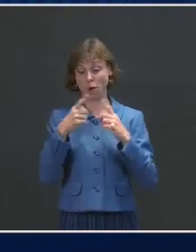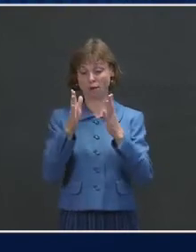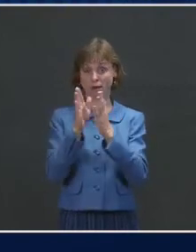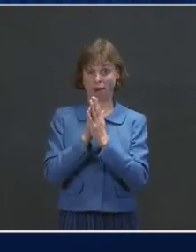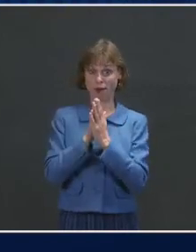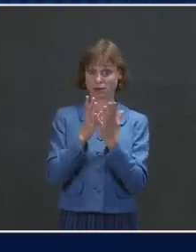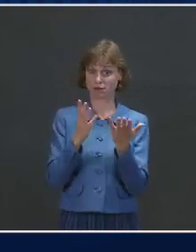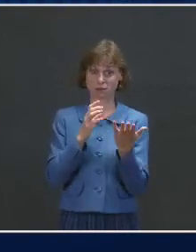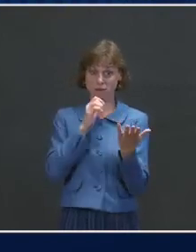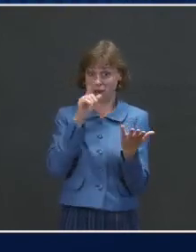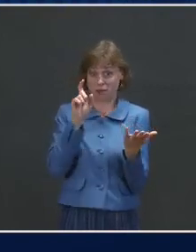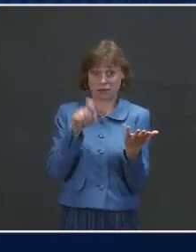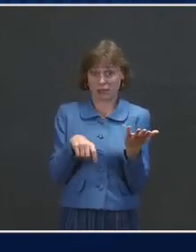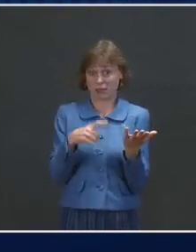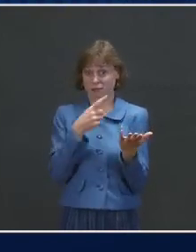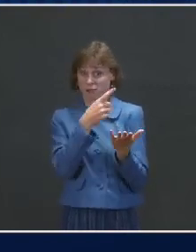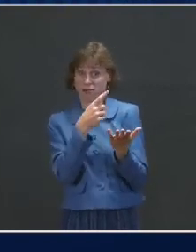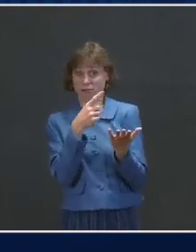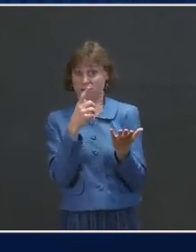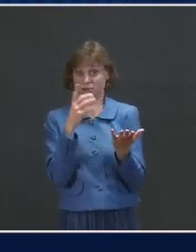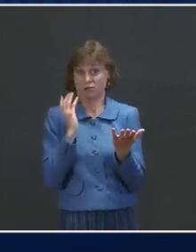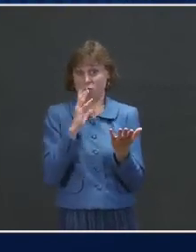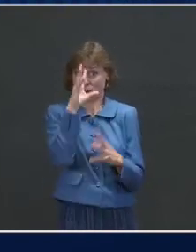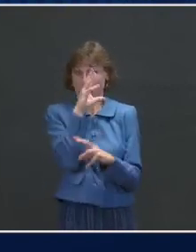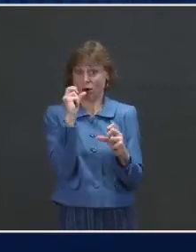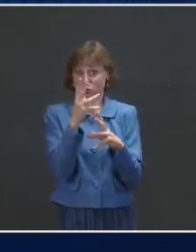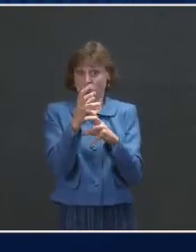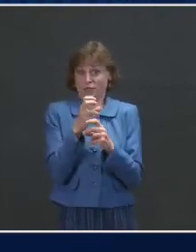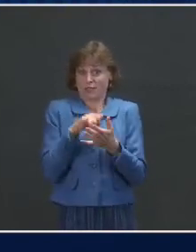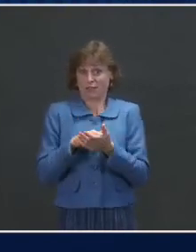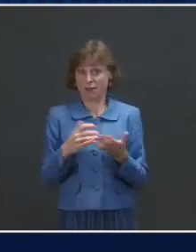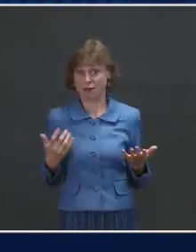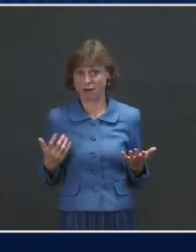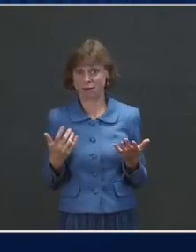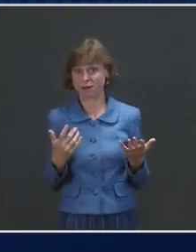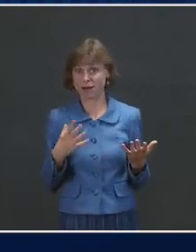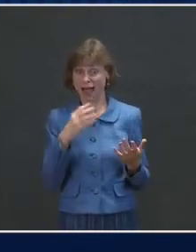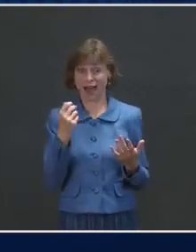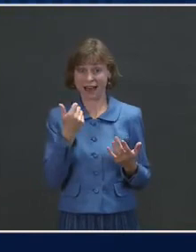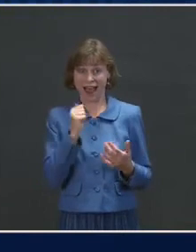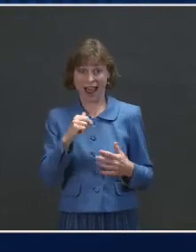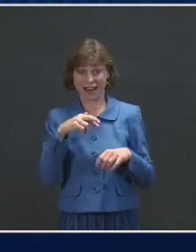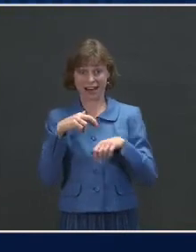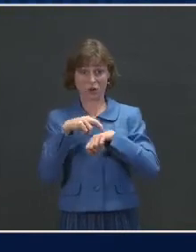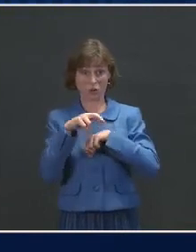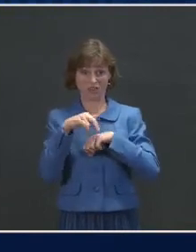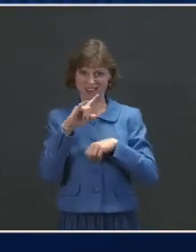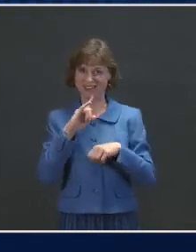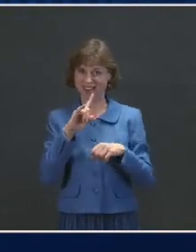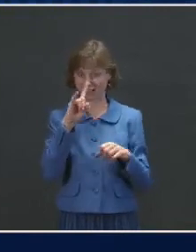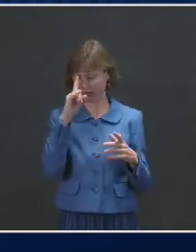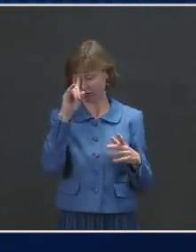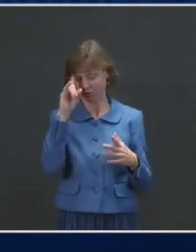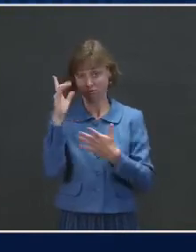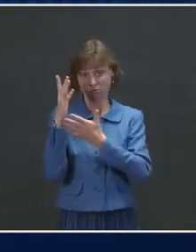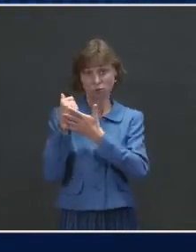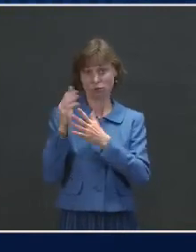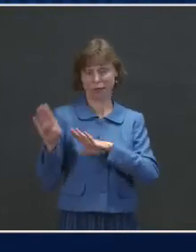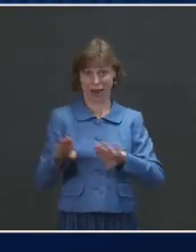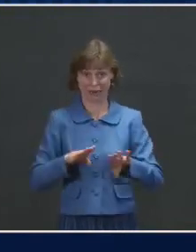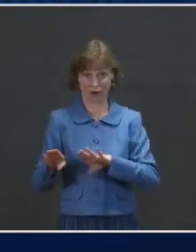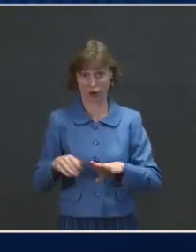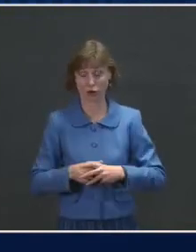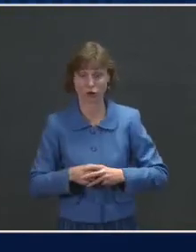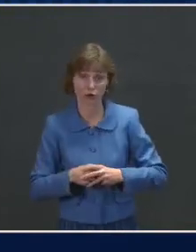there was no need for him to receive them, and he referenced, of course, his erratic behavior, which I think many Americans would agree with him on. He